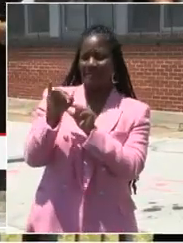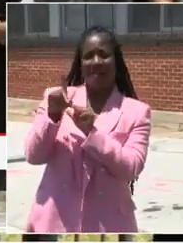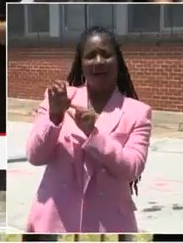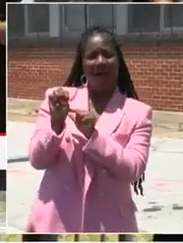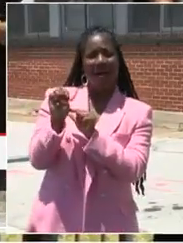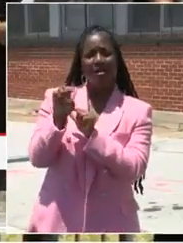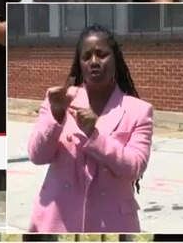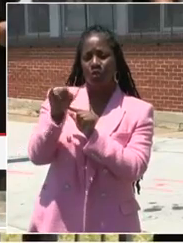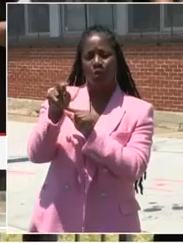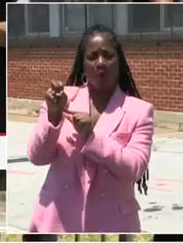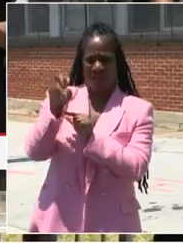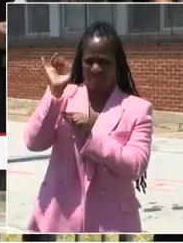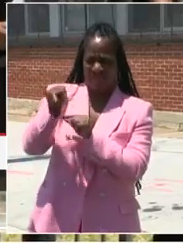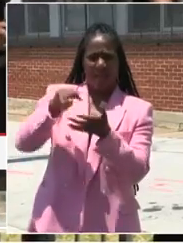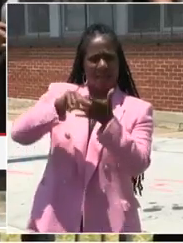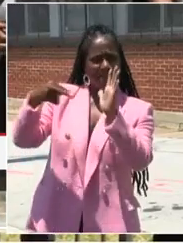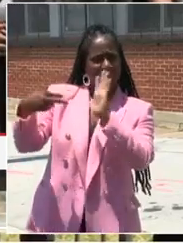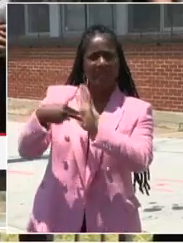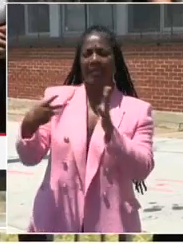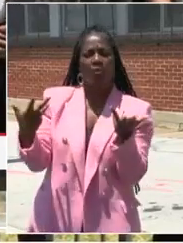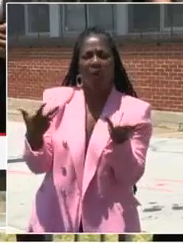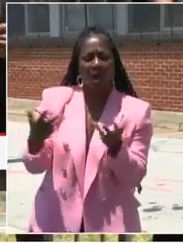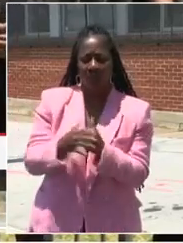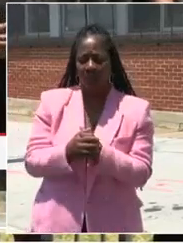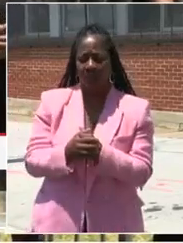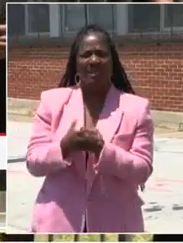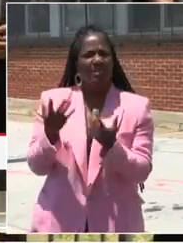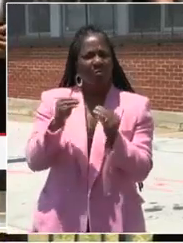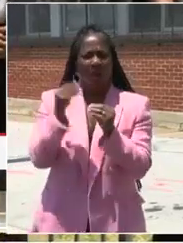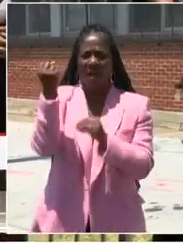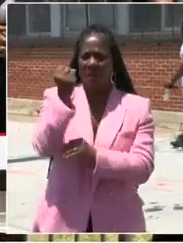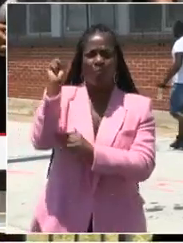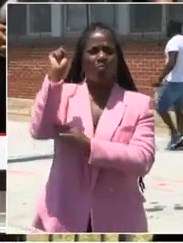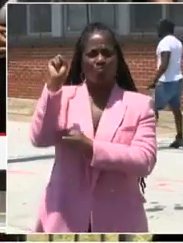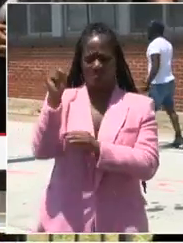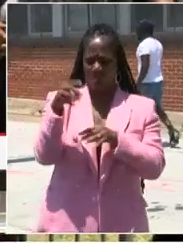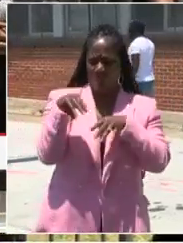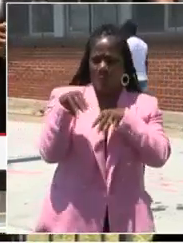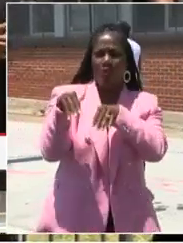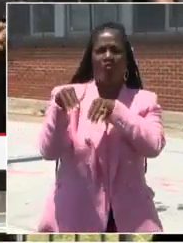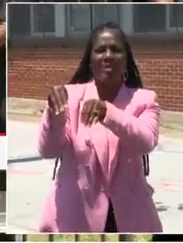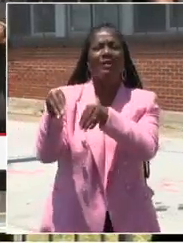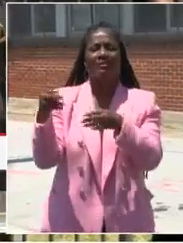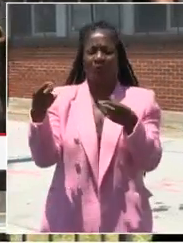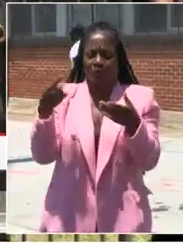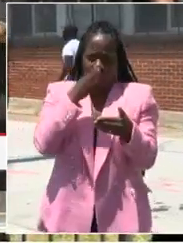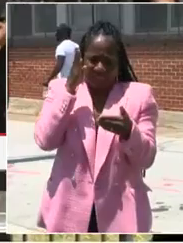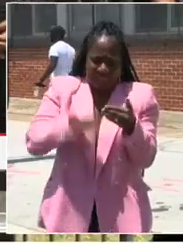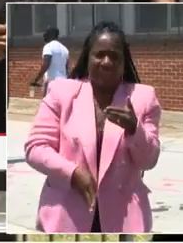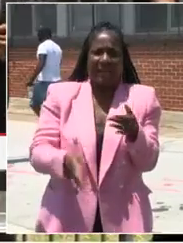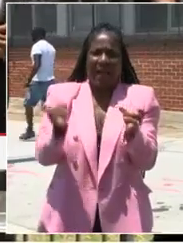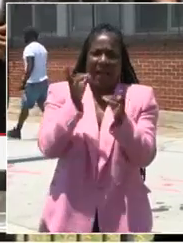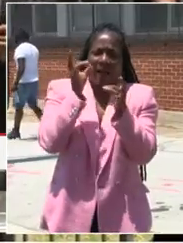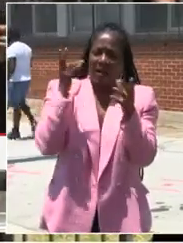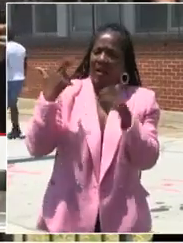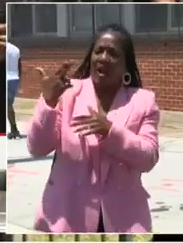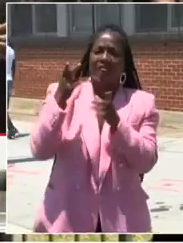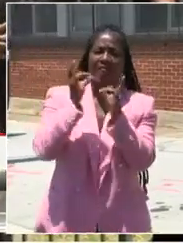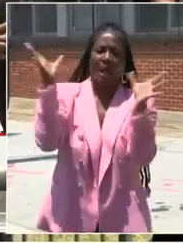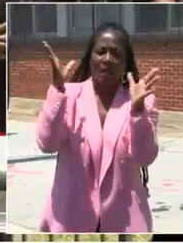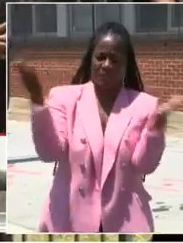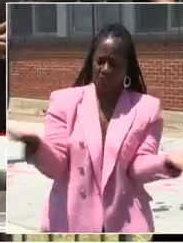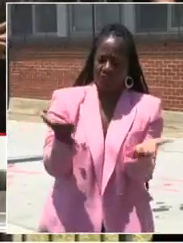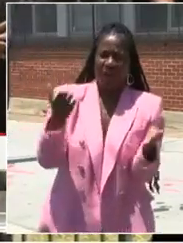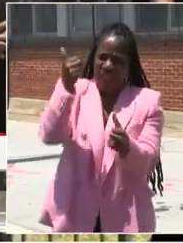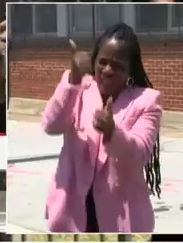those who don't know, No Slide Zone is a movement here in the District of Columbia to end gun violence, in